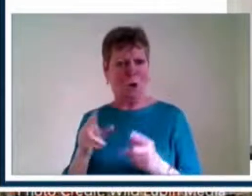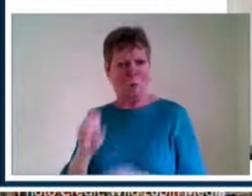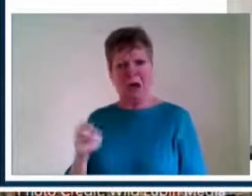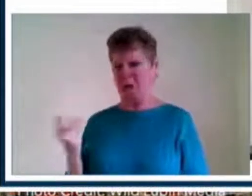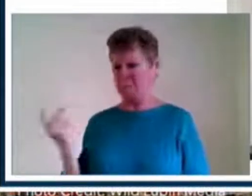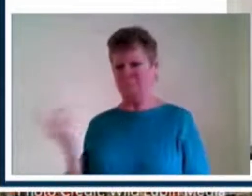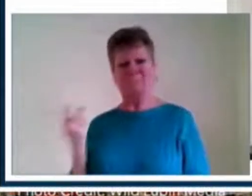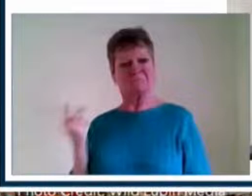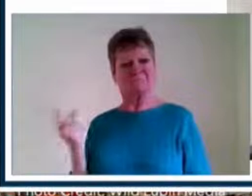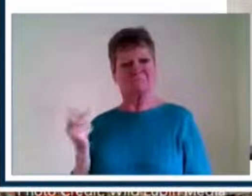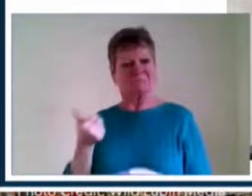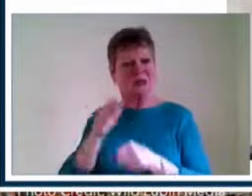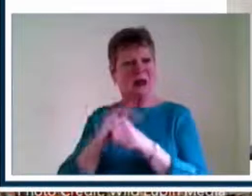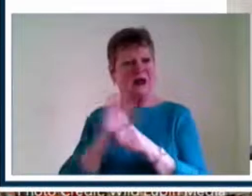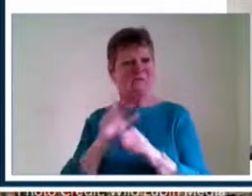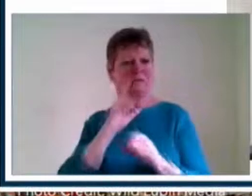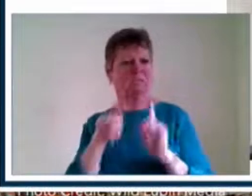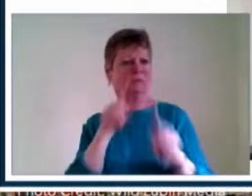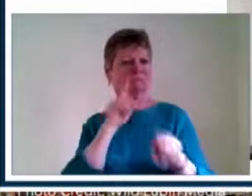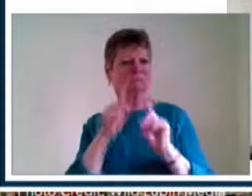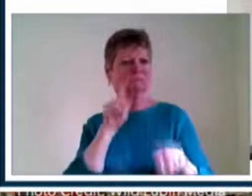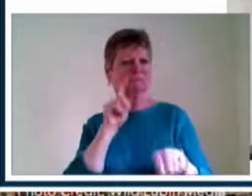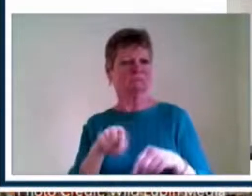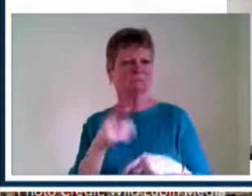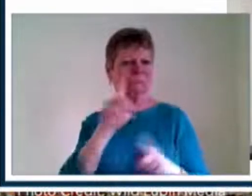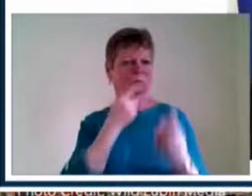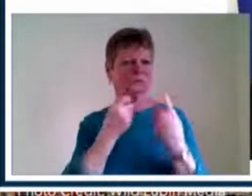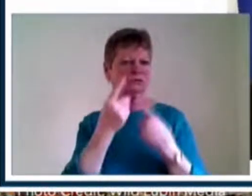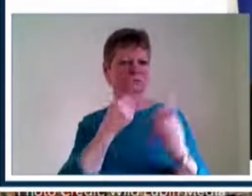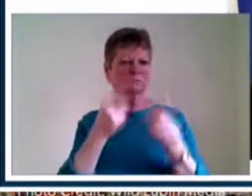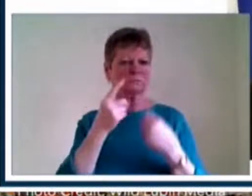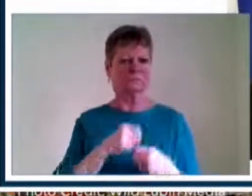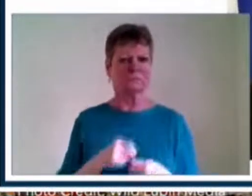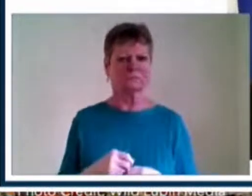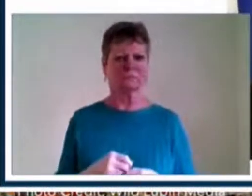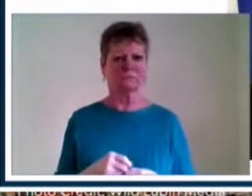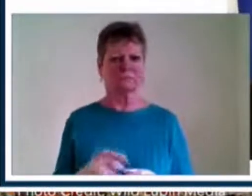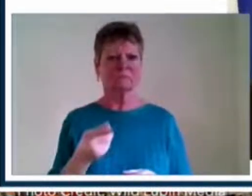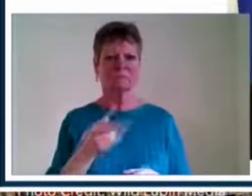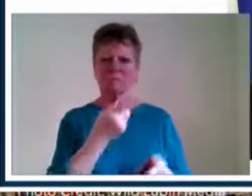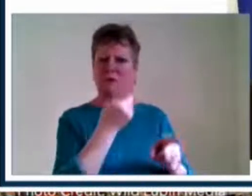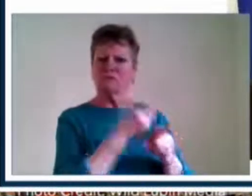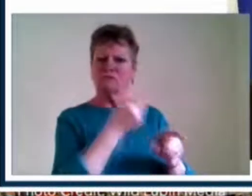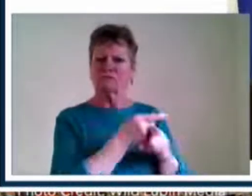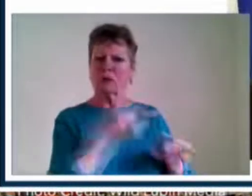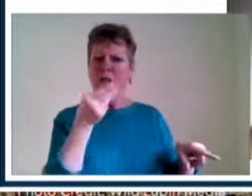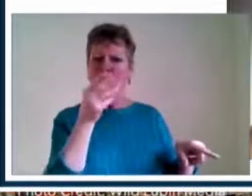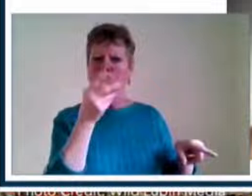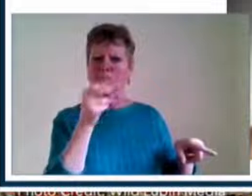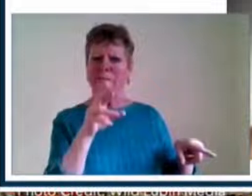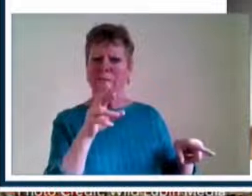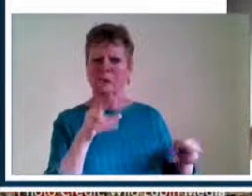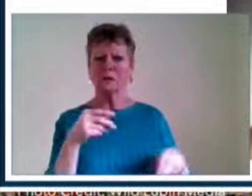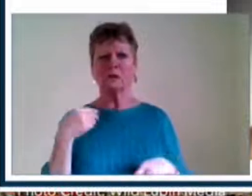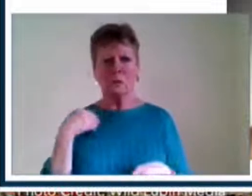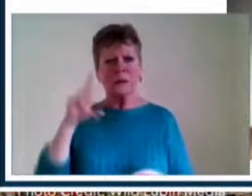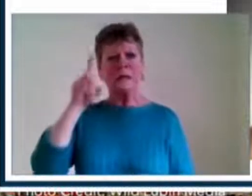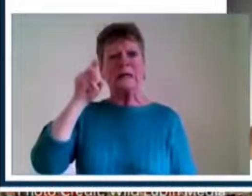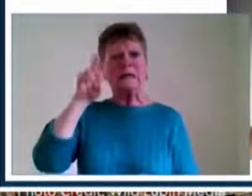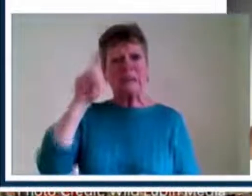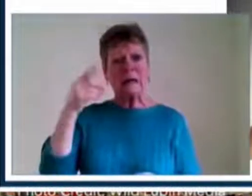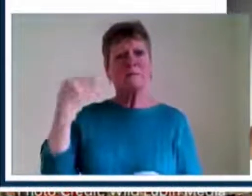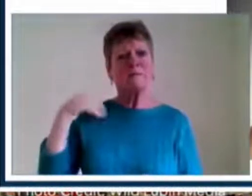the questions come. That's why we attend these briefings. The Premier is correct. On a very few circumstances, we've done technical